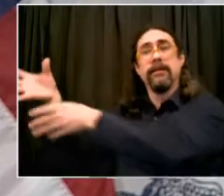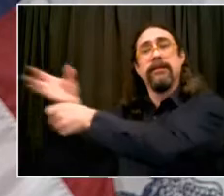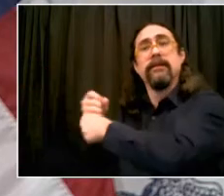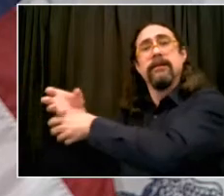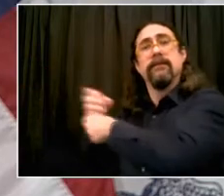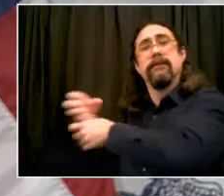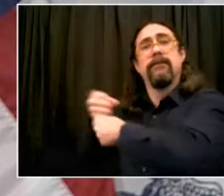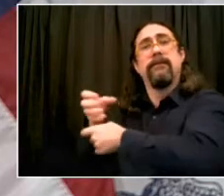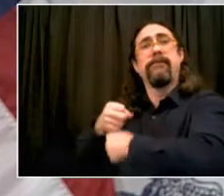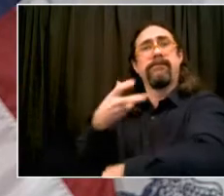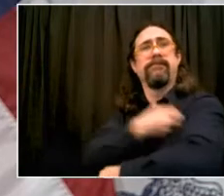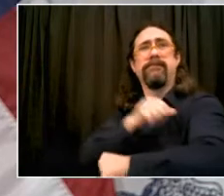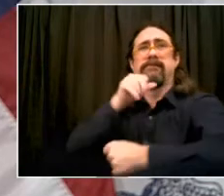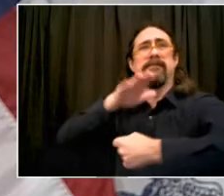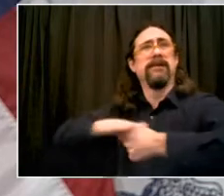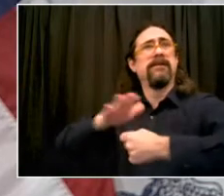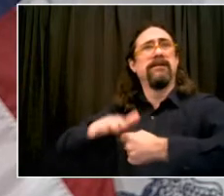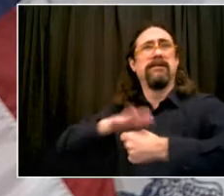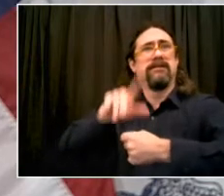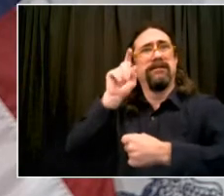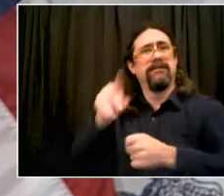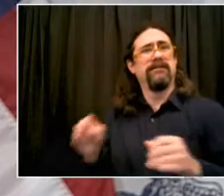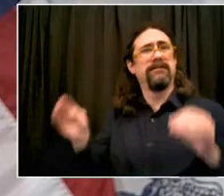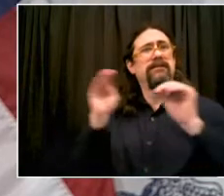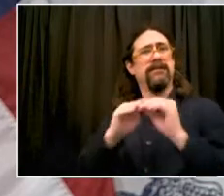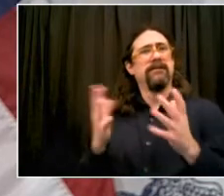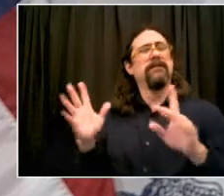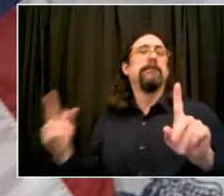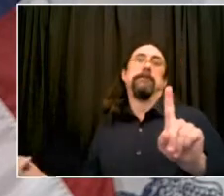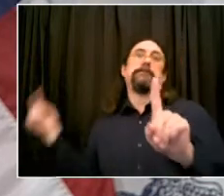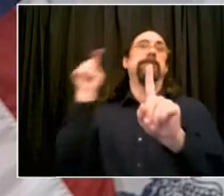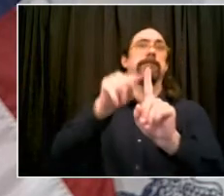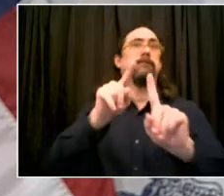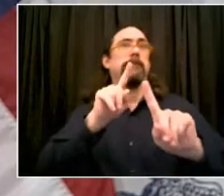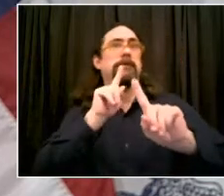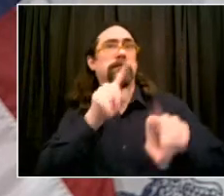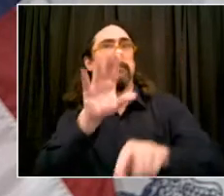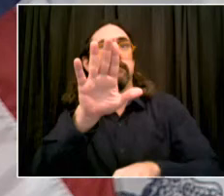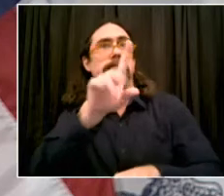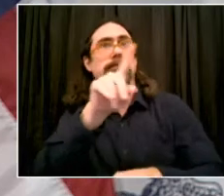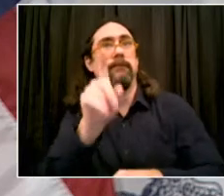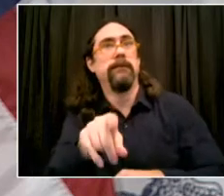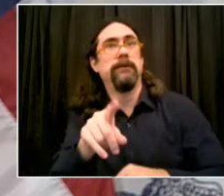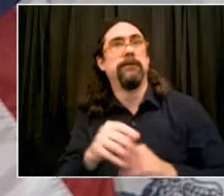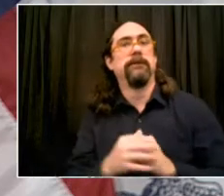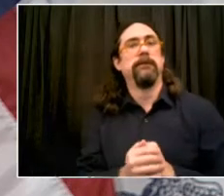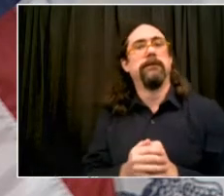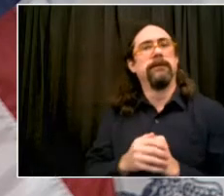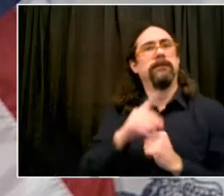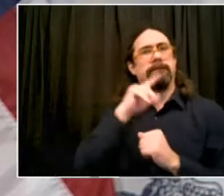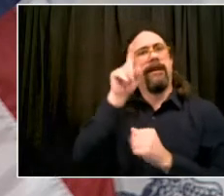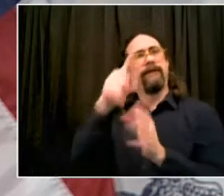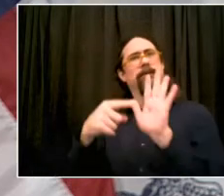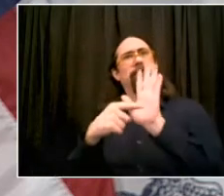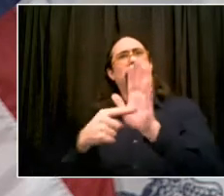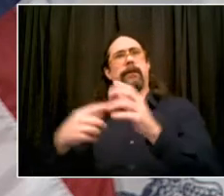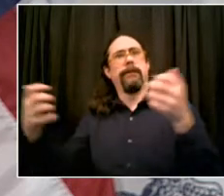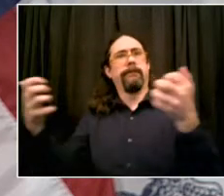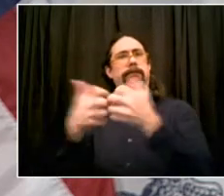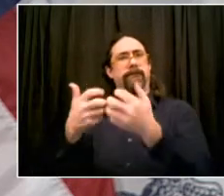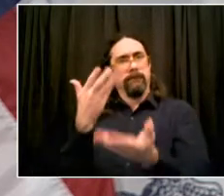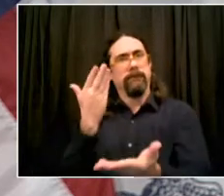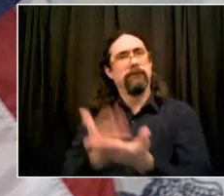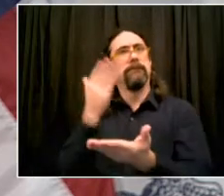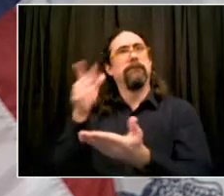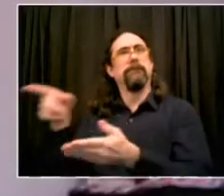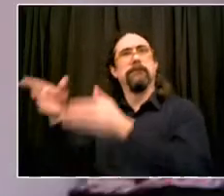which has to be done the right way, I'm a big believer in making sure verification is effective out of fairness to everyone. Dr. Choksi, you want to speak to